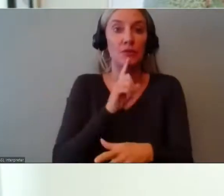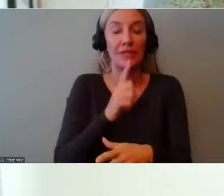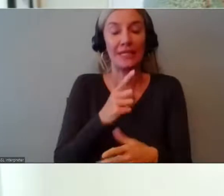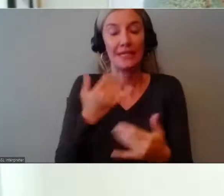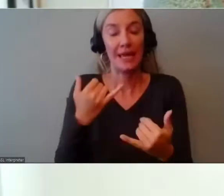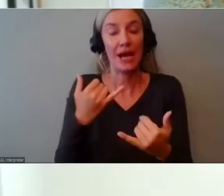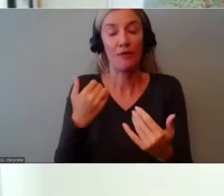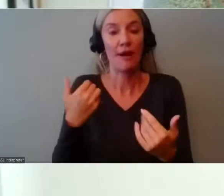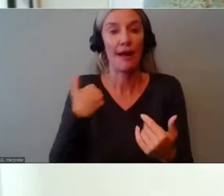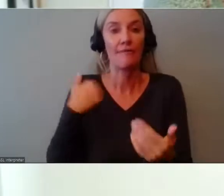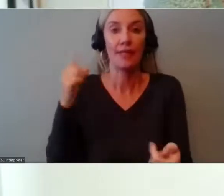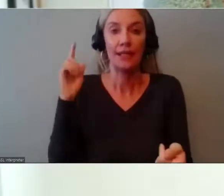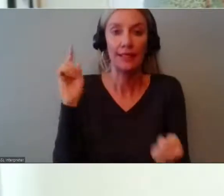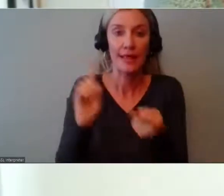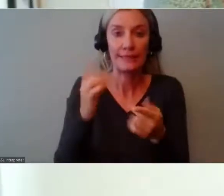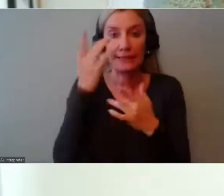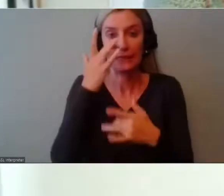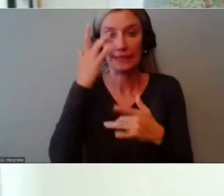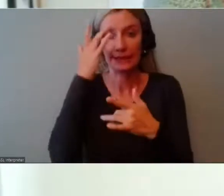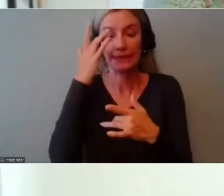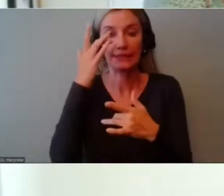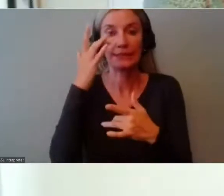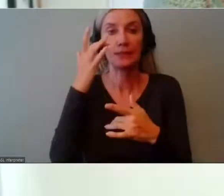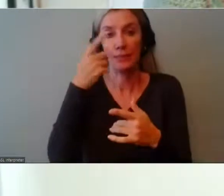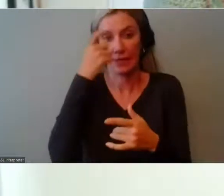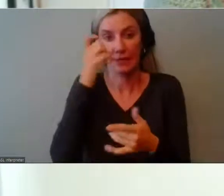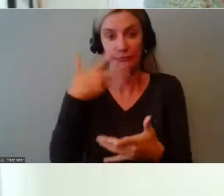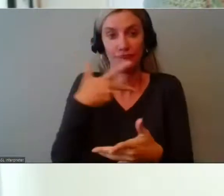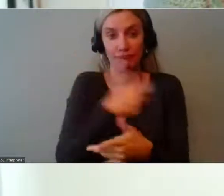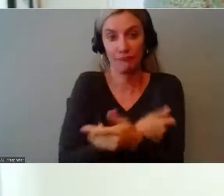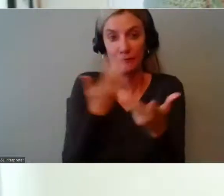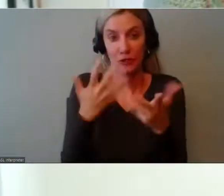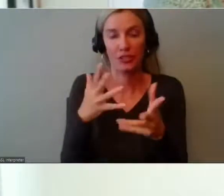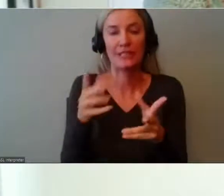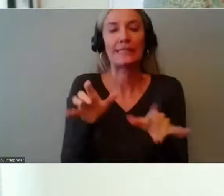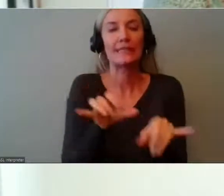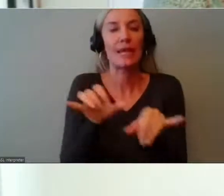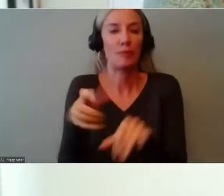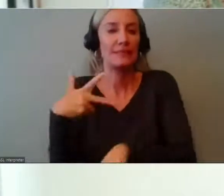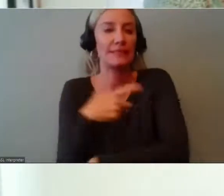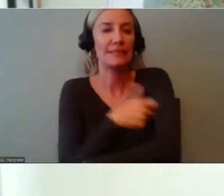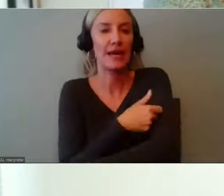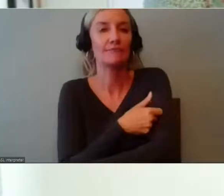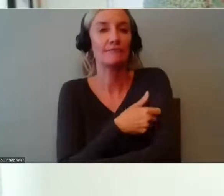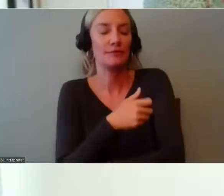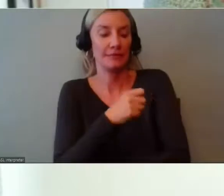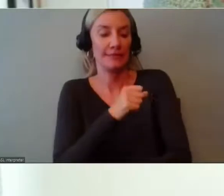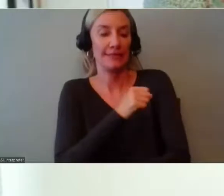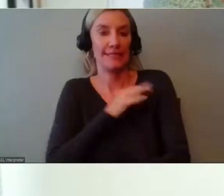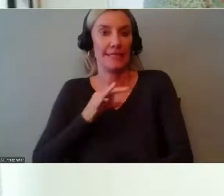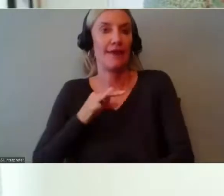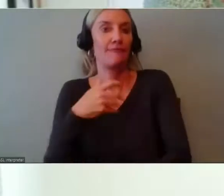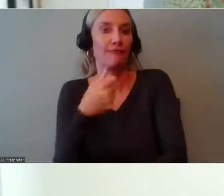as a result of that. Same thing with staff. We had, as you remember, we